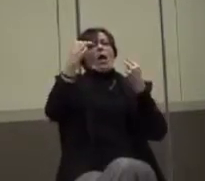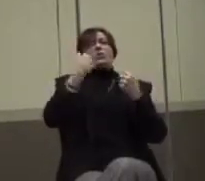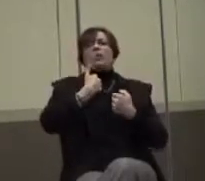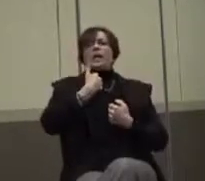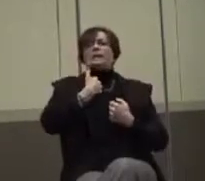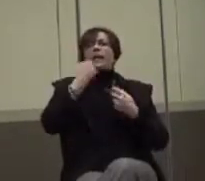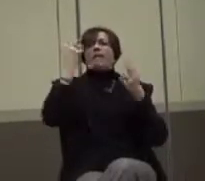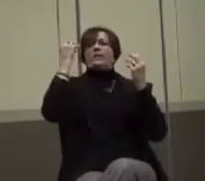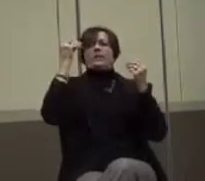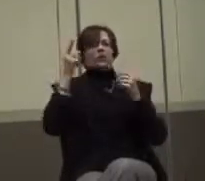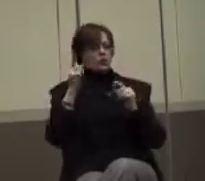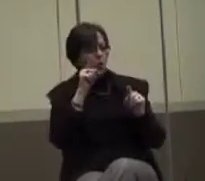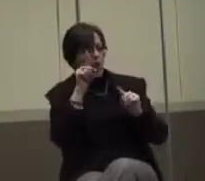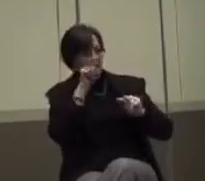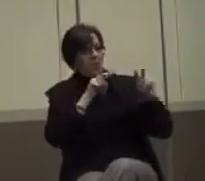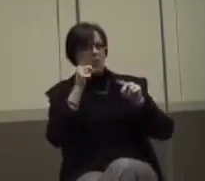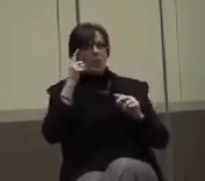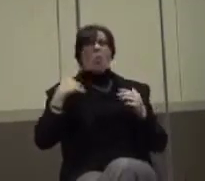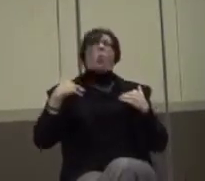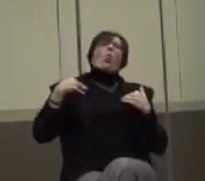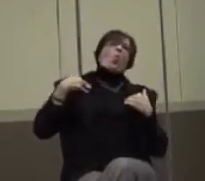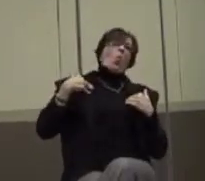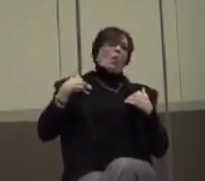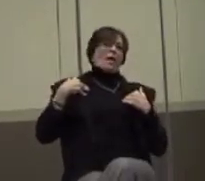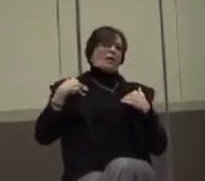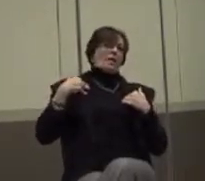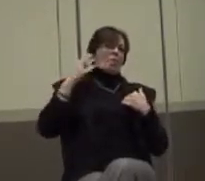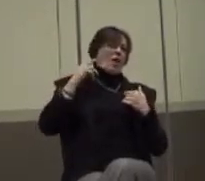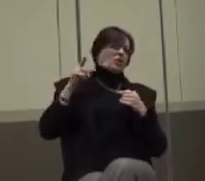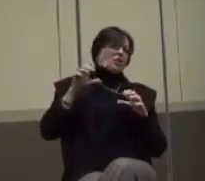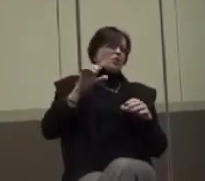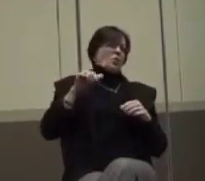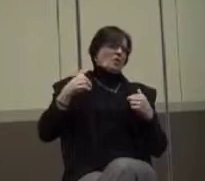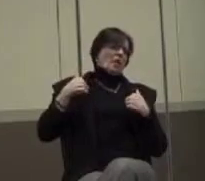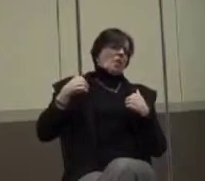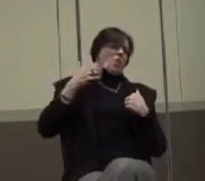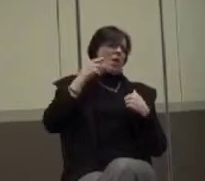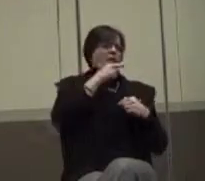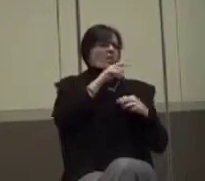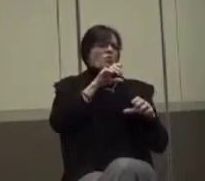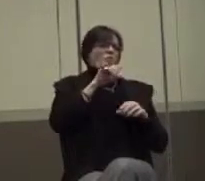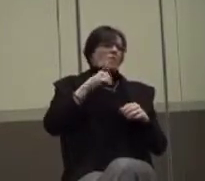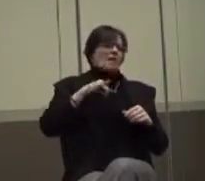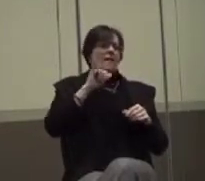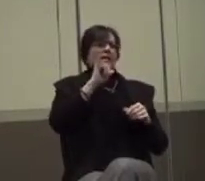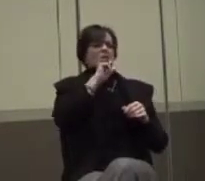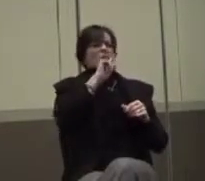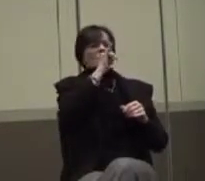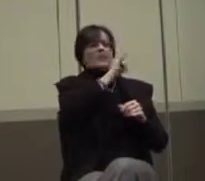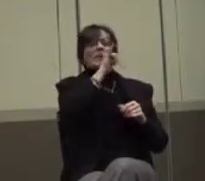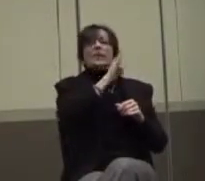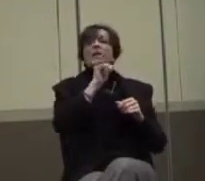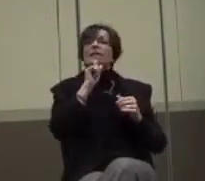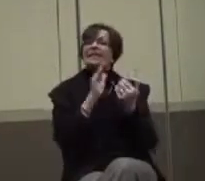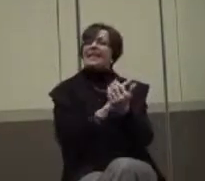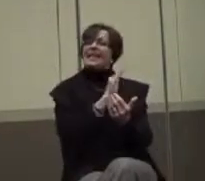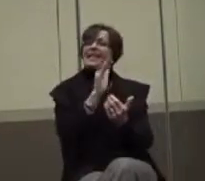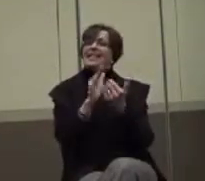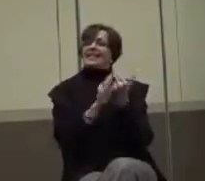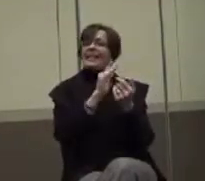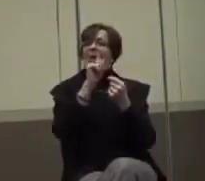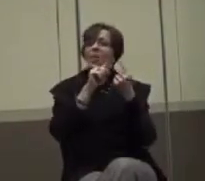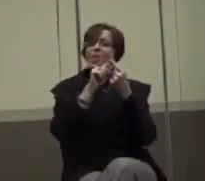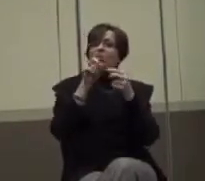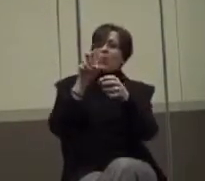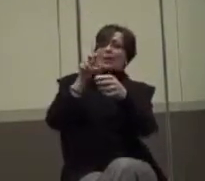kind of go, oh my God, why is she doing that, or why is he doing that? That is ridiculous. Well, it's easy when you're sitting back. It's not